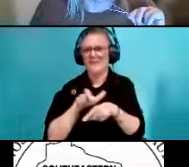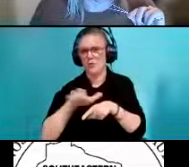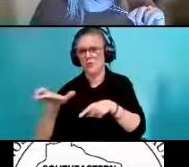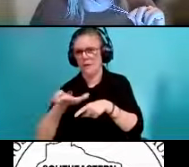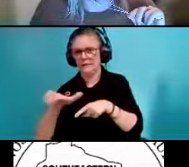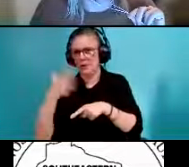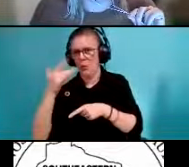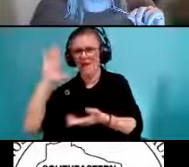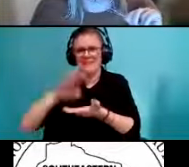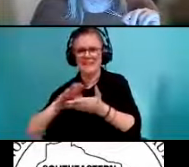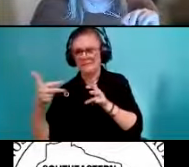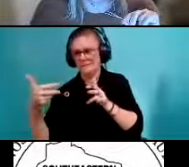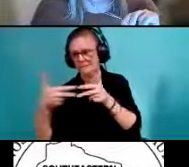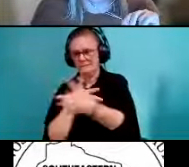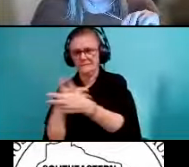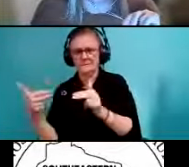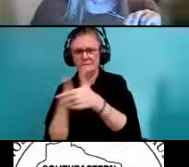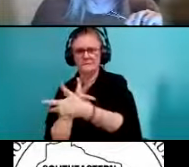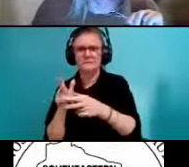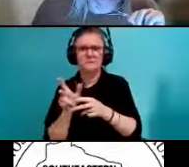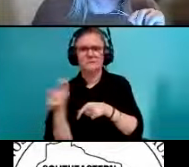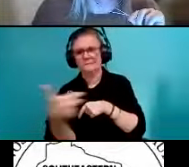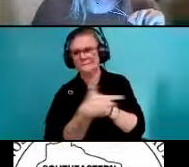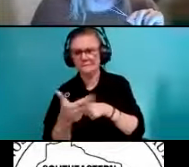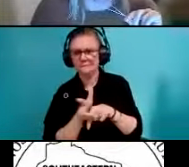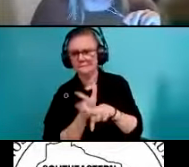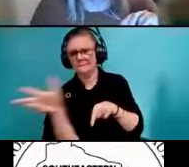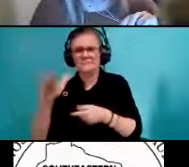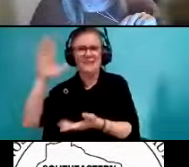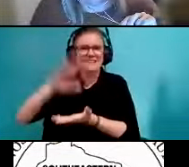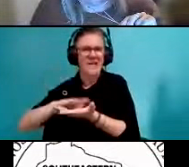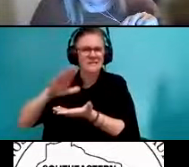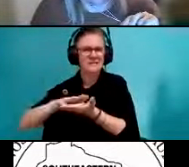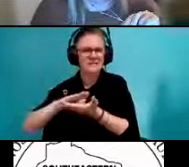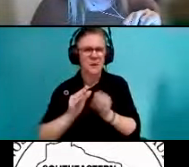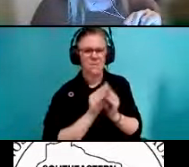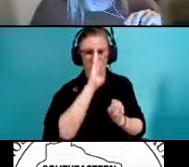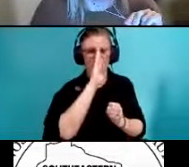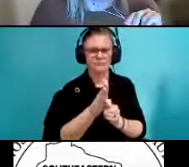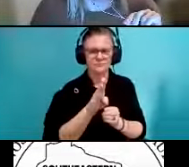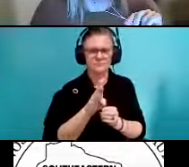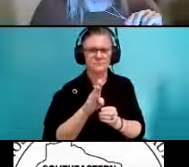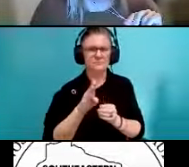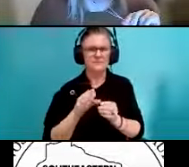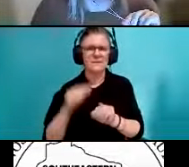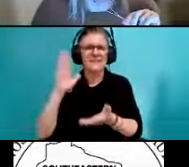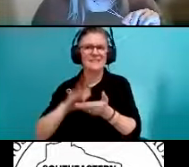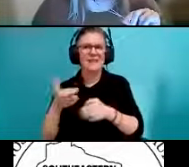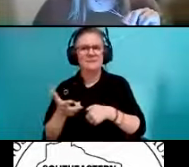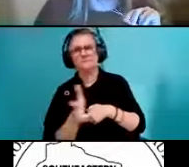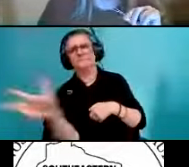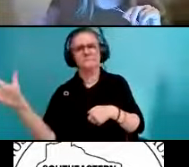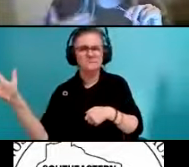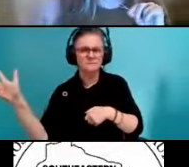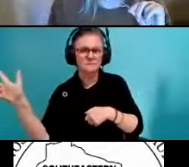because you've got people turning in and out of driveways and just more right turns happening where people would be having to